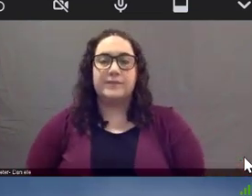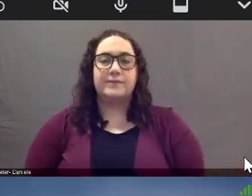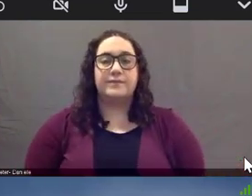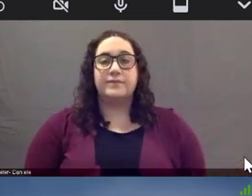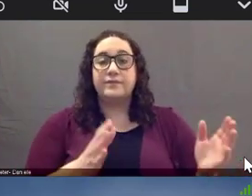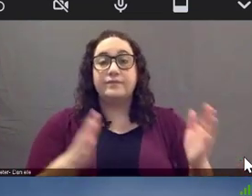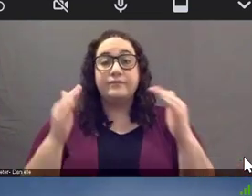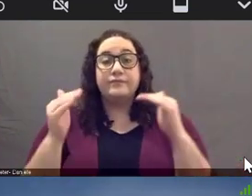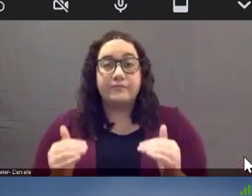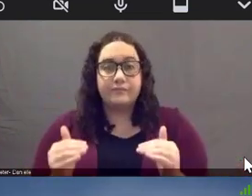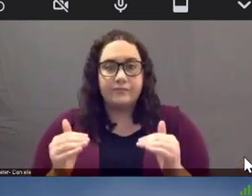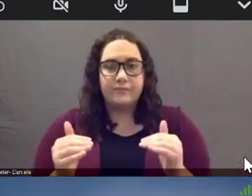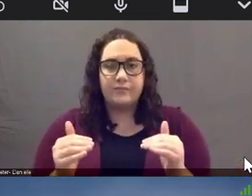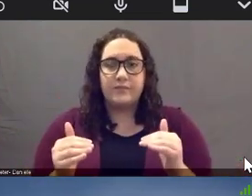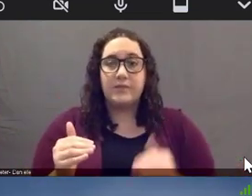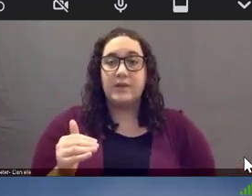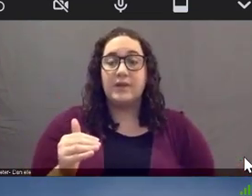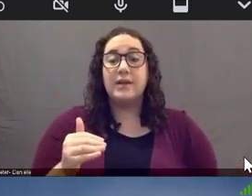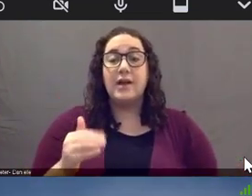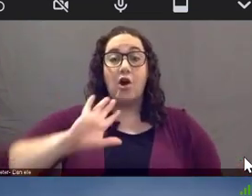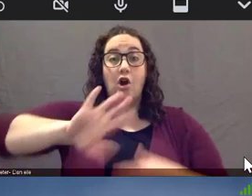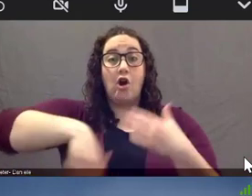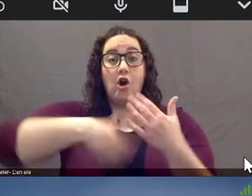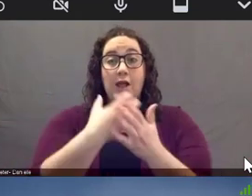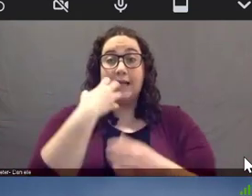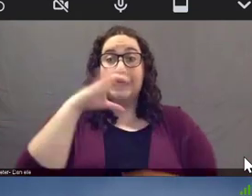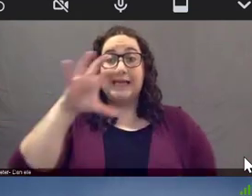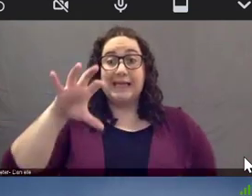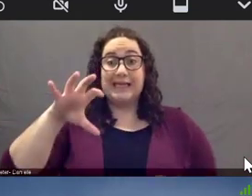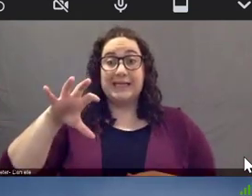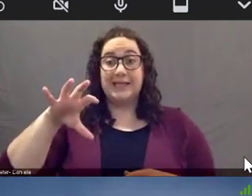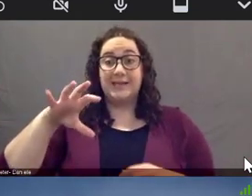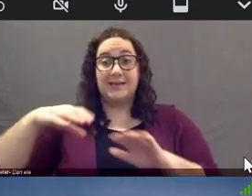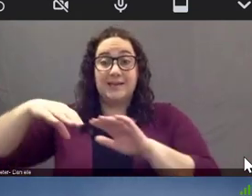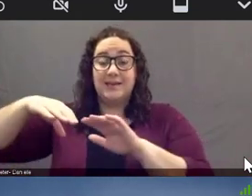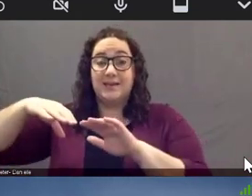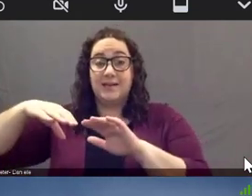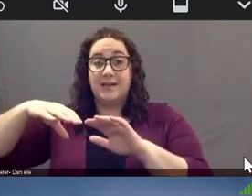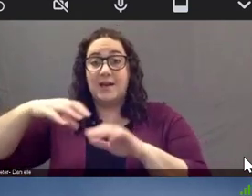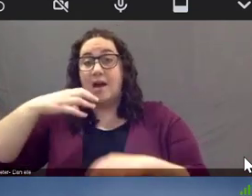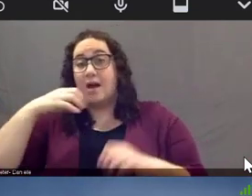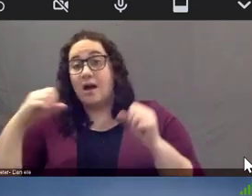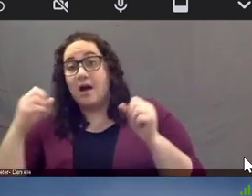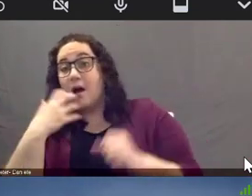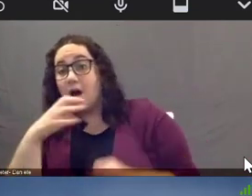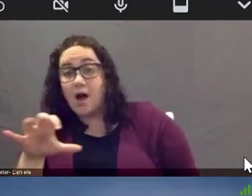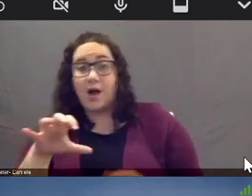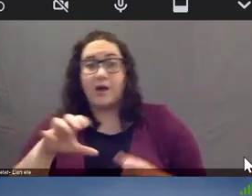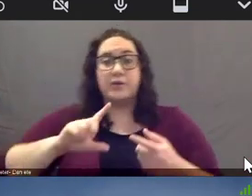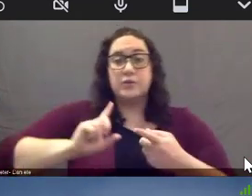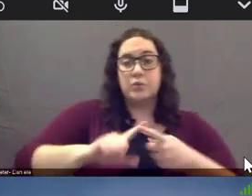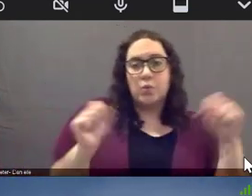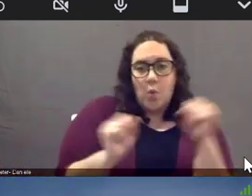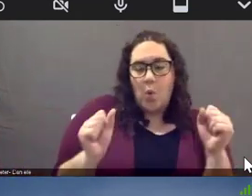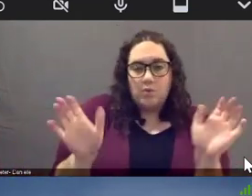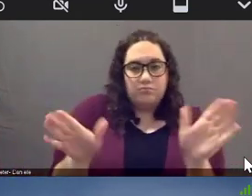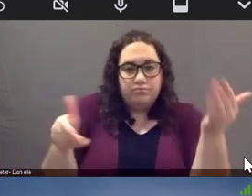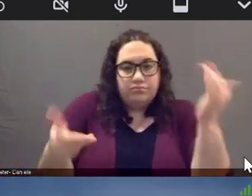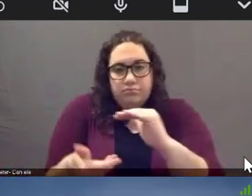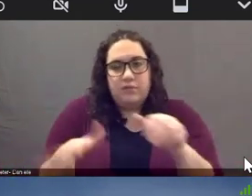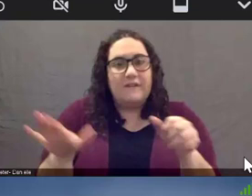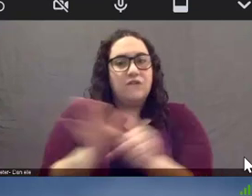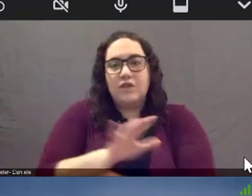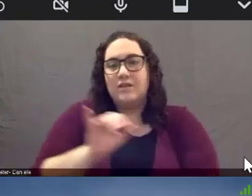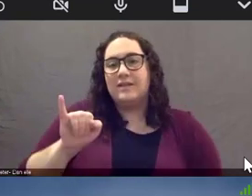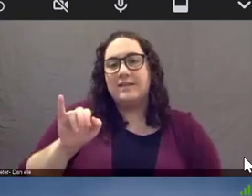So all the fluid, all the heat coming out of the hot side goes into the cold side. The hot fluid has a CP value and a mass flow rate, and